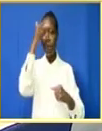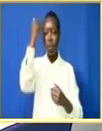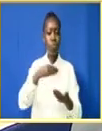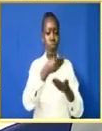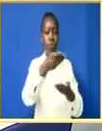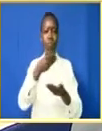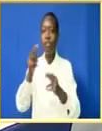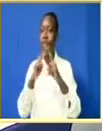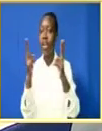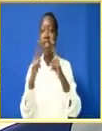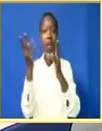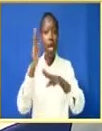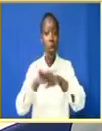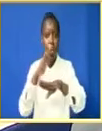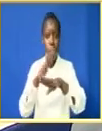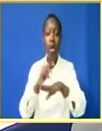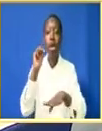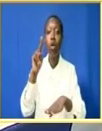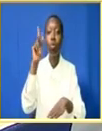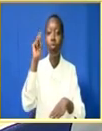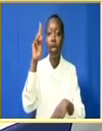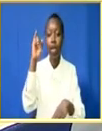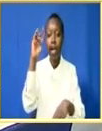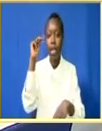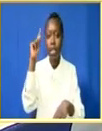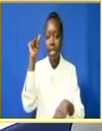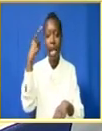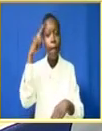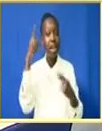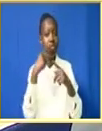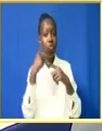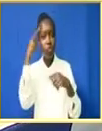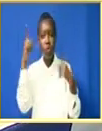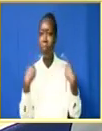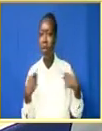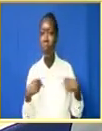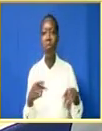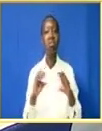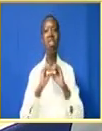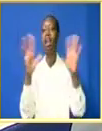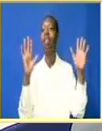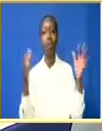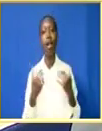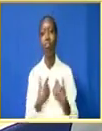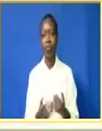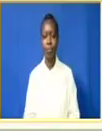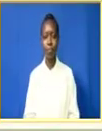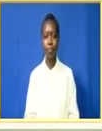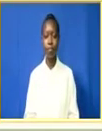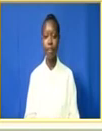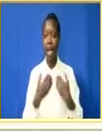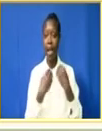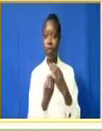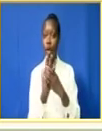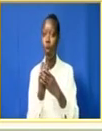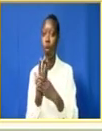very good nutrients. Yeah. But for you, you have nothing left. Yeah. Okay. We continue. We have the crop remains deposited